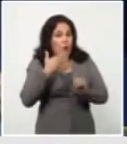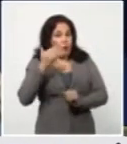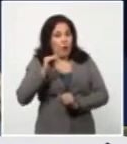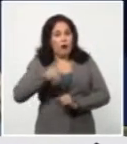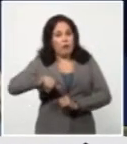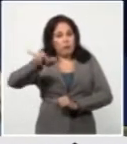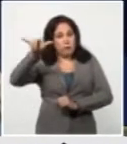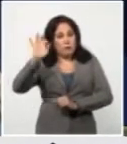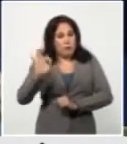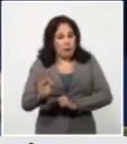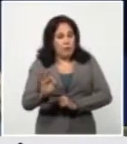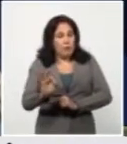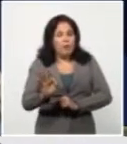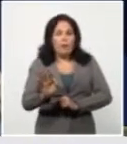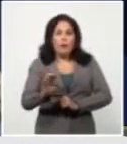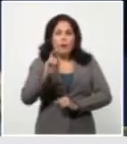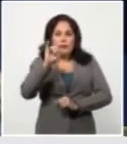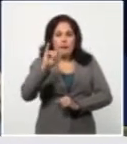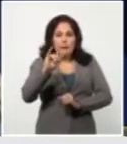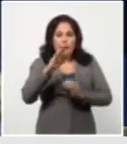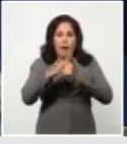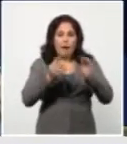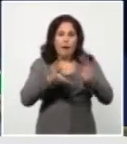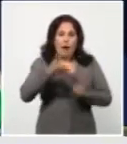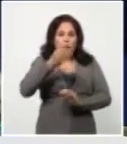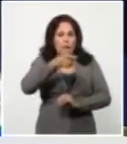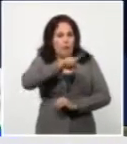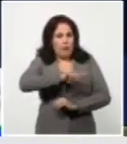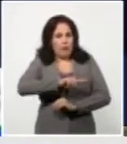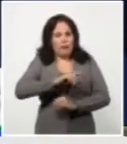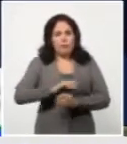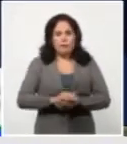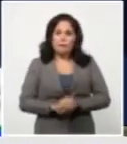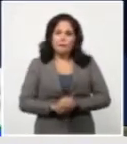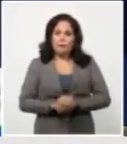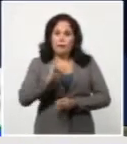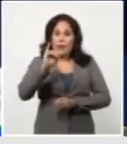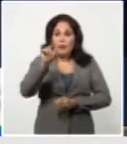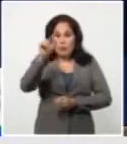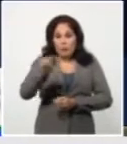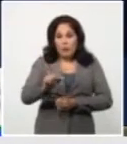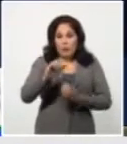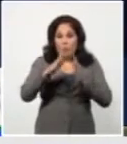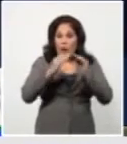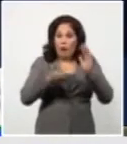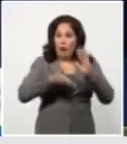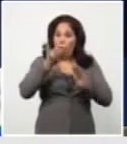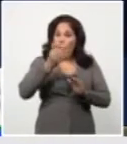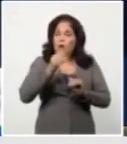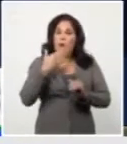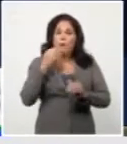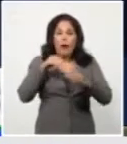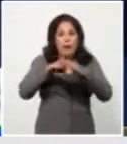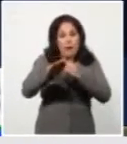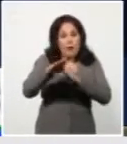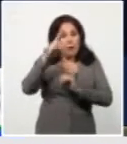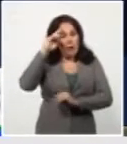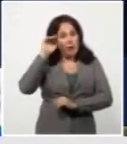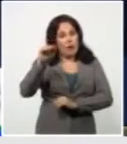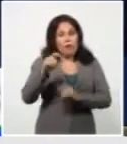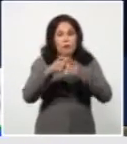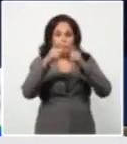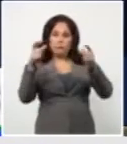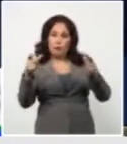We always mention in our data the 2 patients that were evacuated at the beginning of the pandemic in Cuba, and there were 6